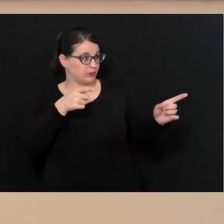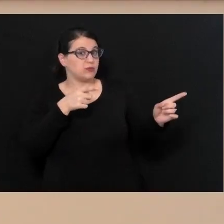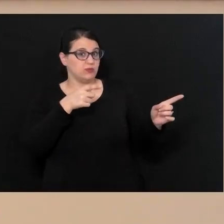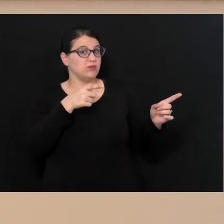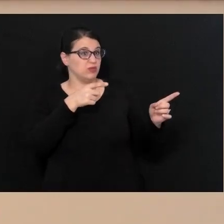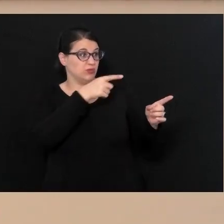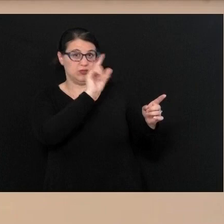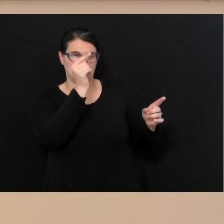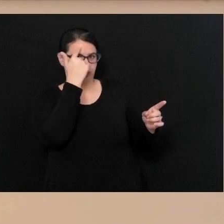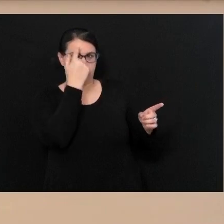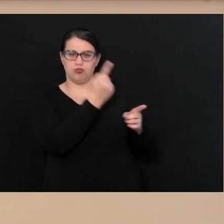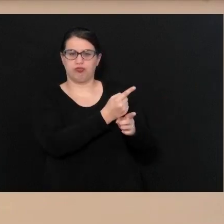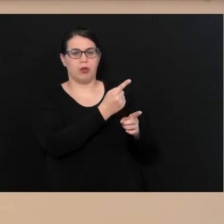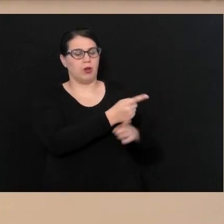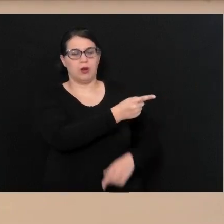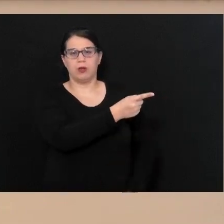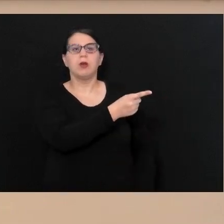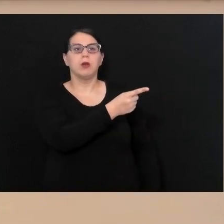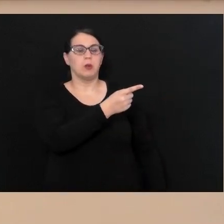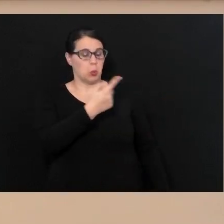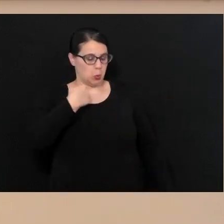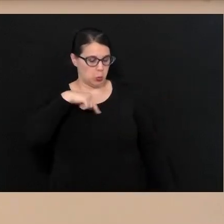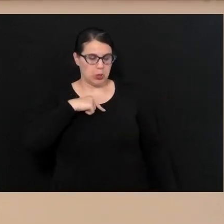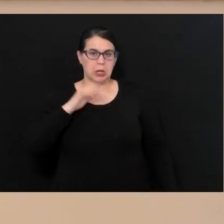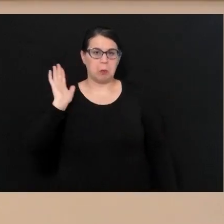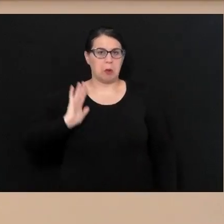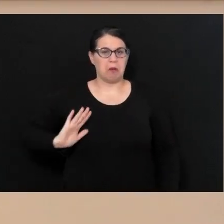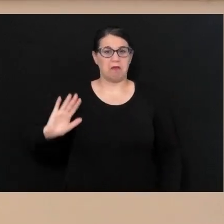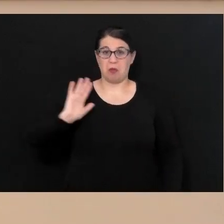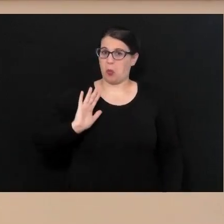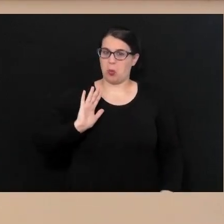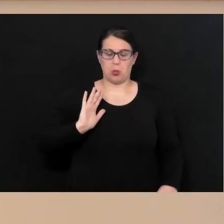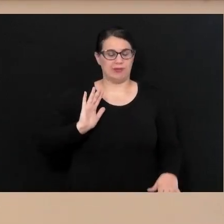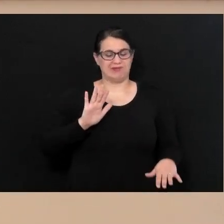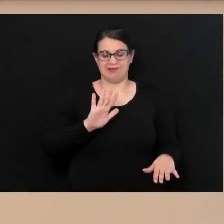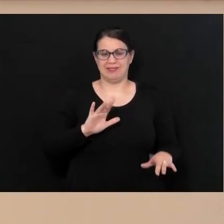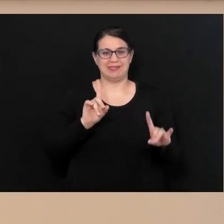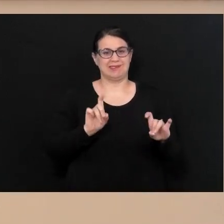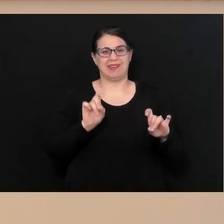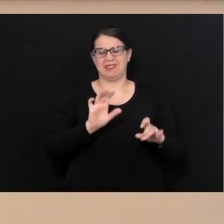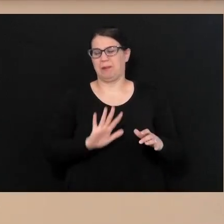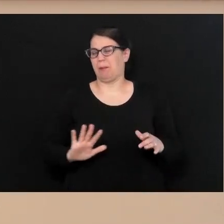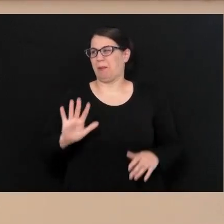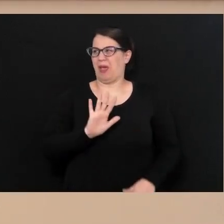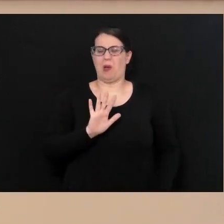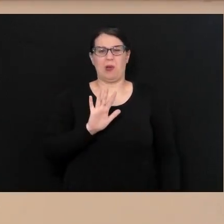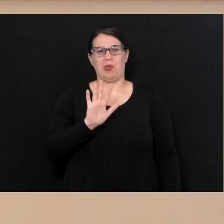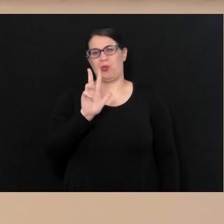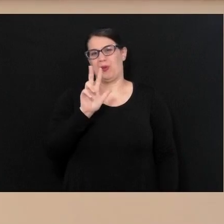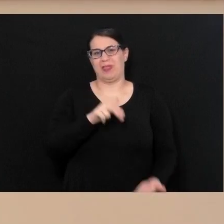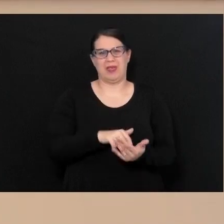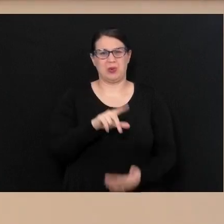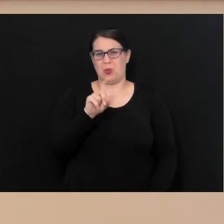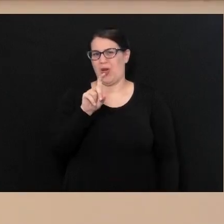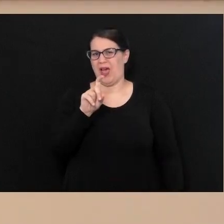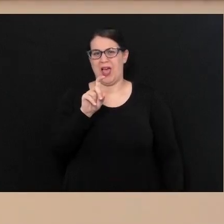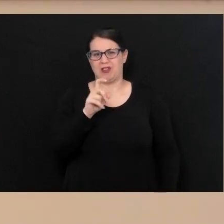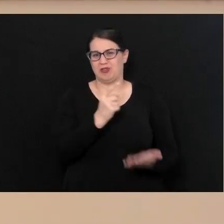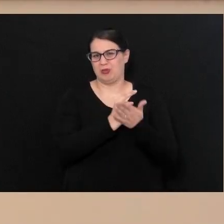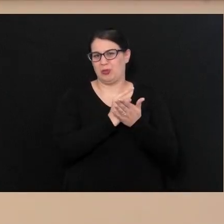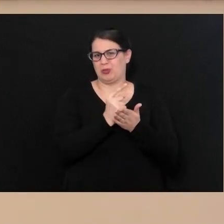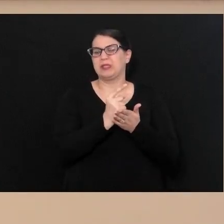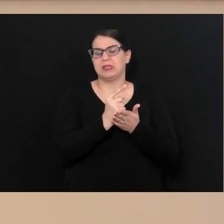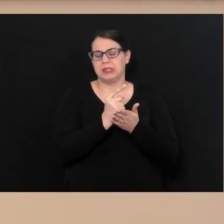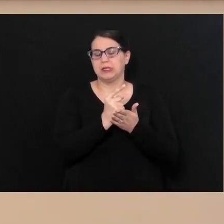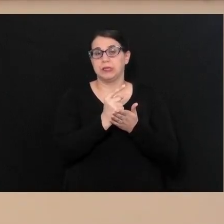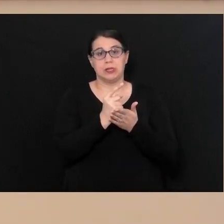the low 3,100 range at one point. Today's morning briefing that the Secretary